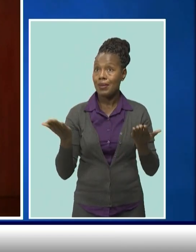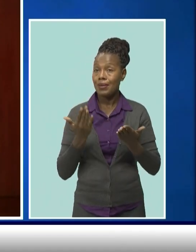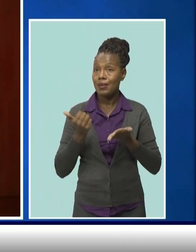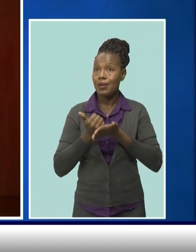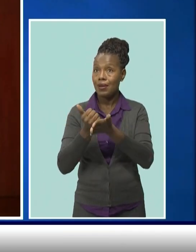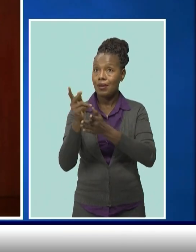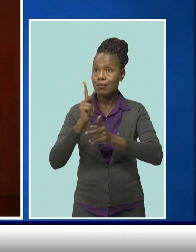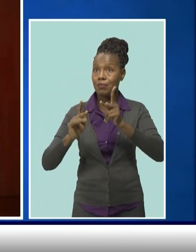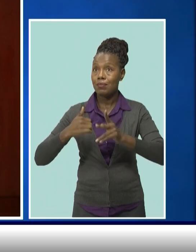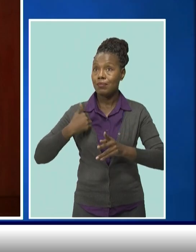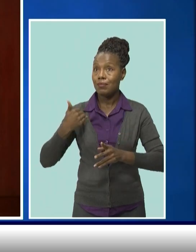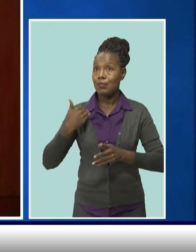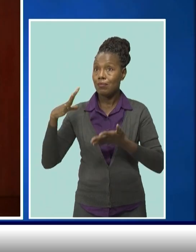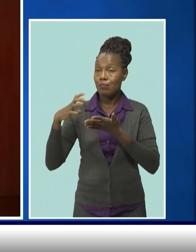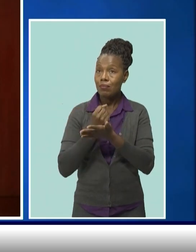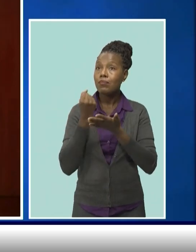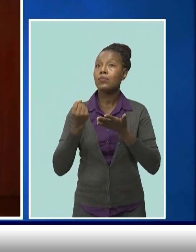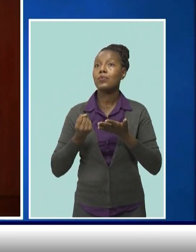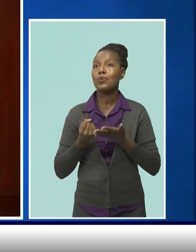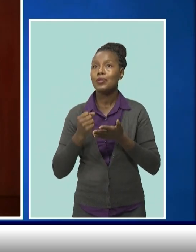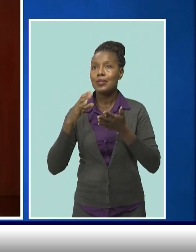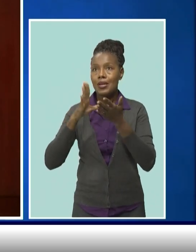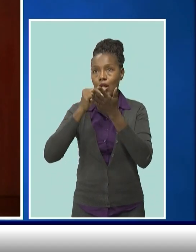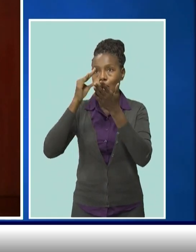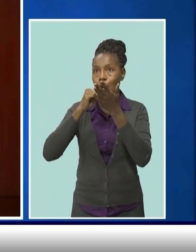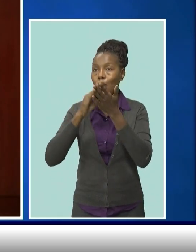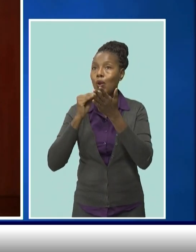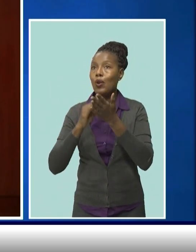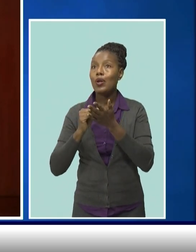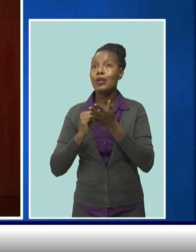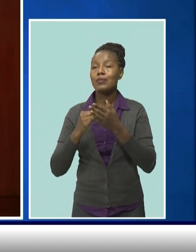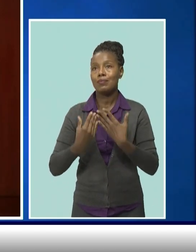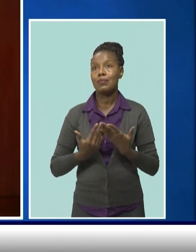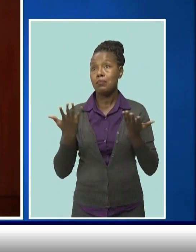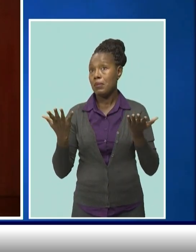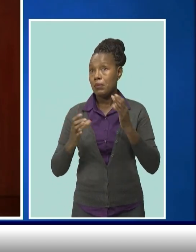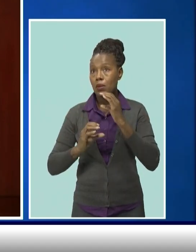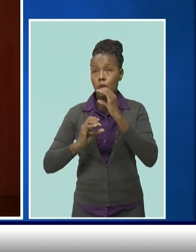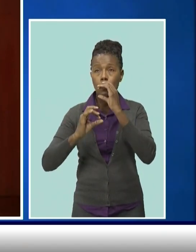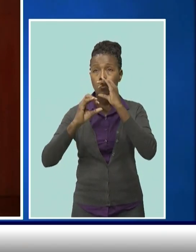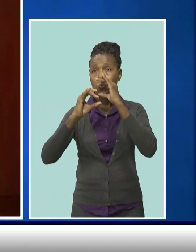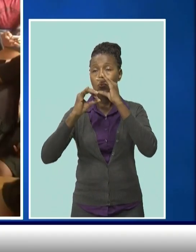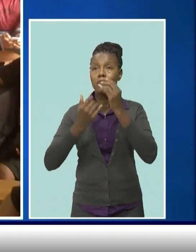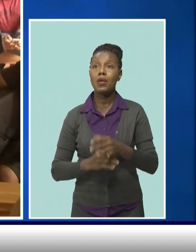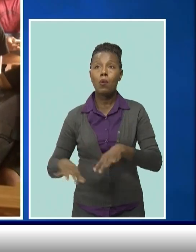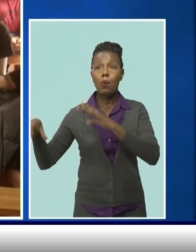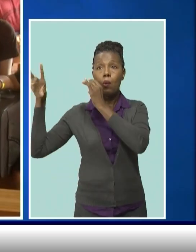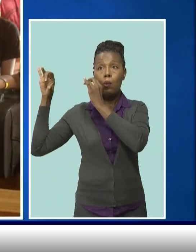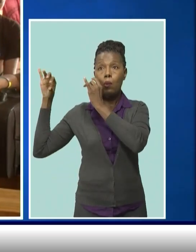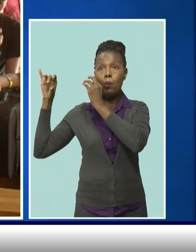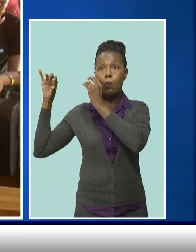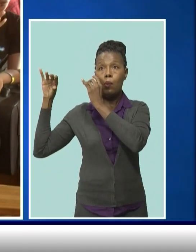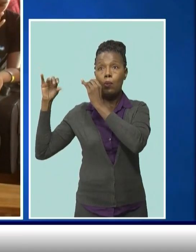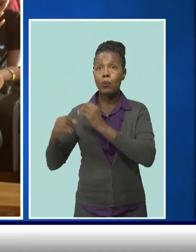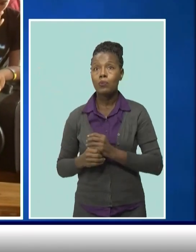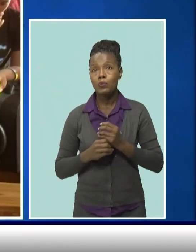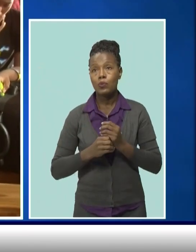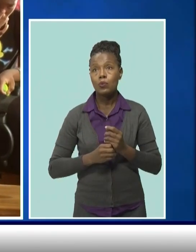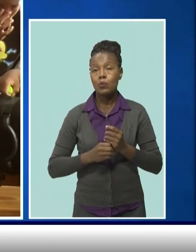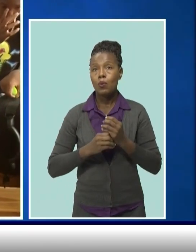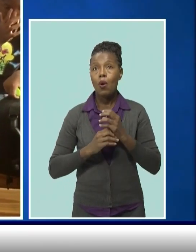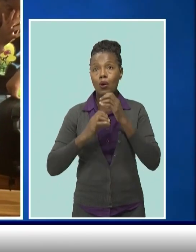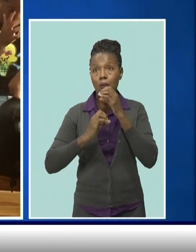people an opportunity to play an instrument, whether it's a saxophone like me, or a flute, or a clarinet like Mr.